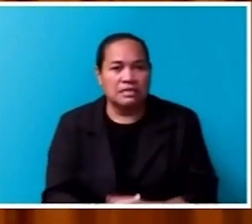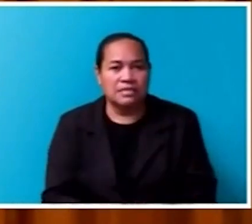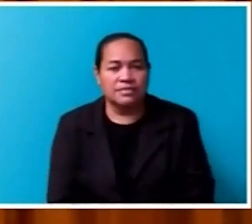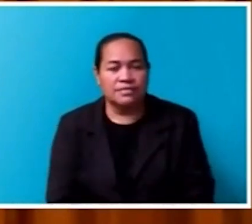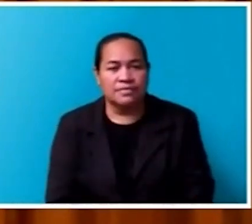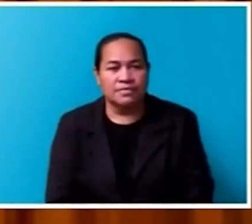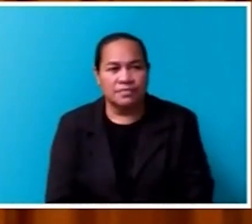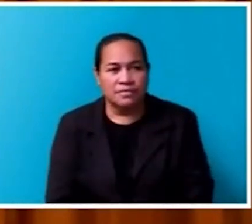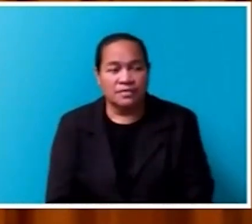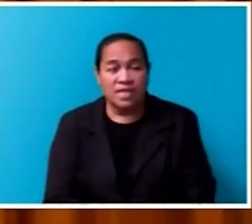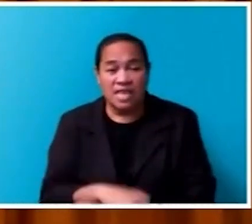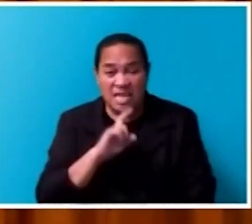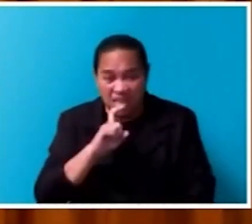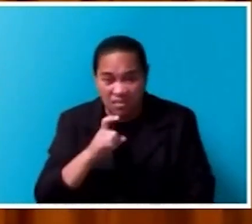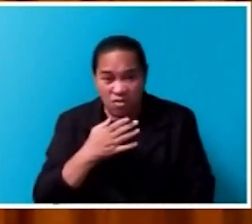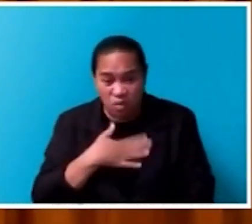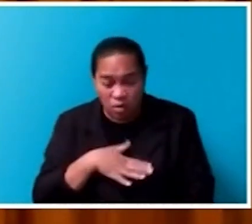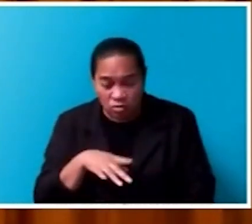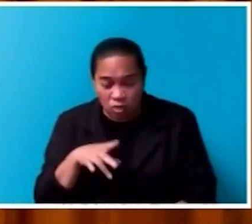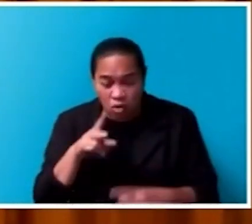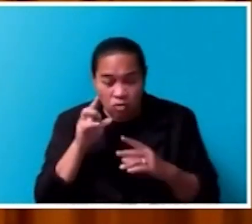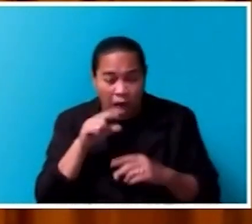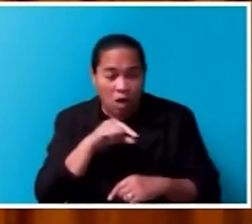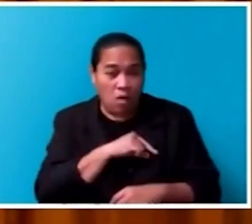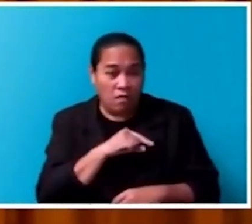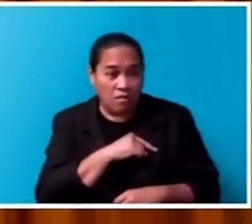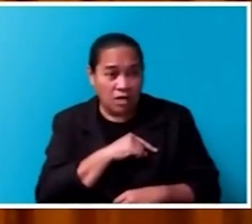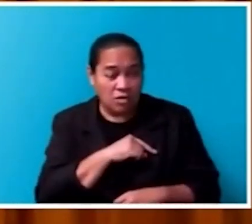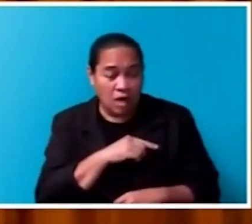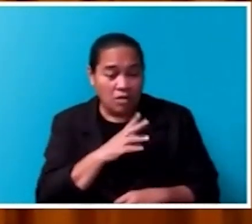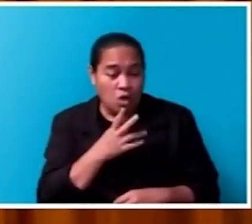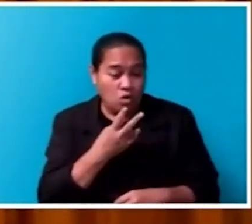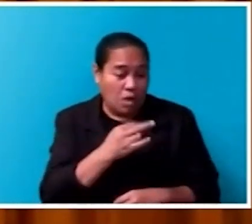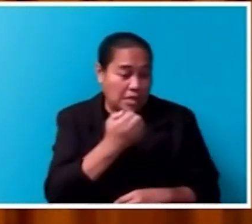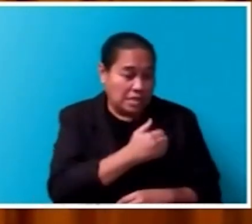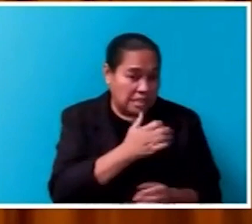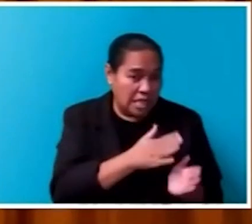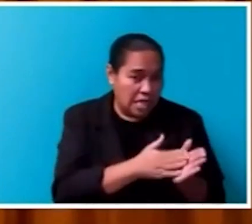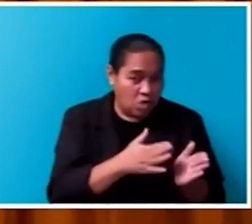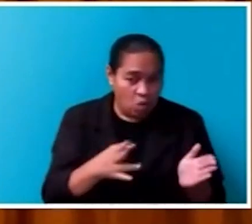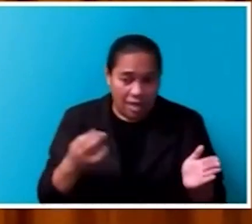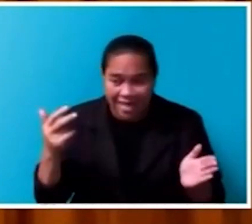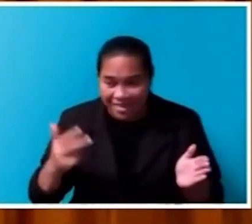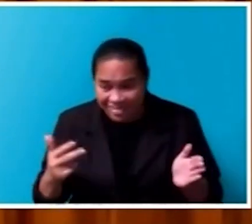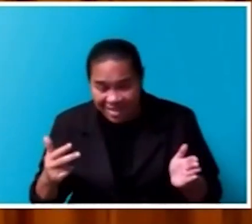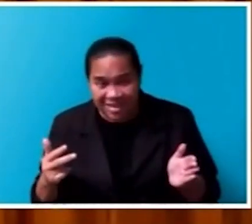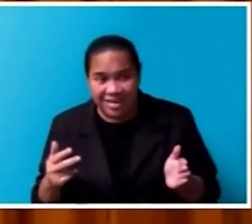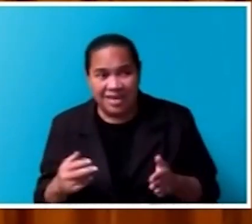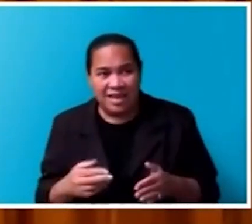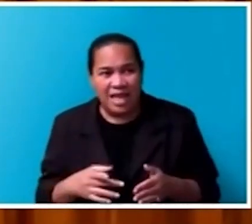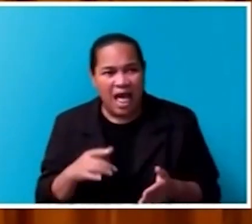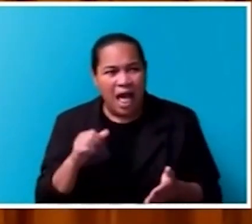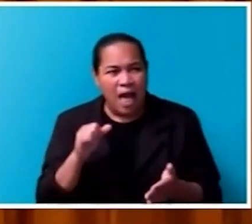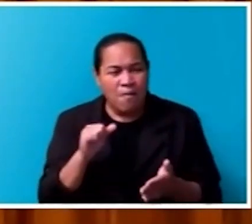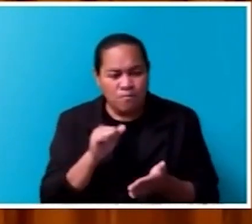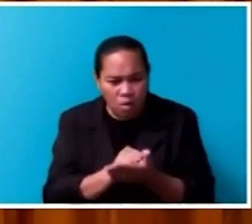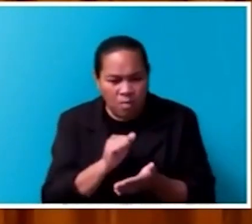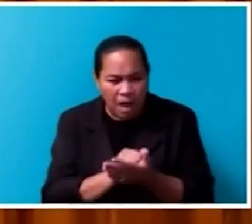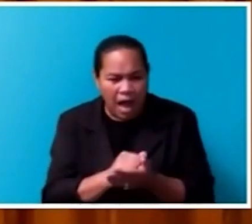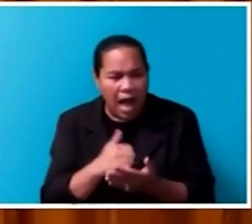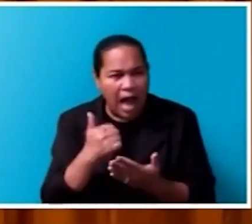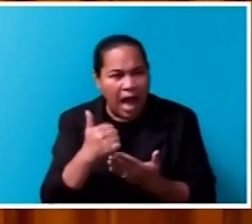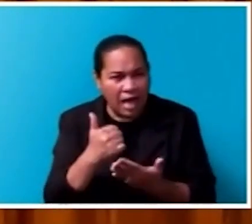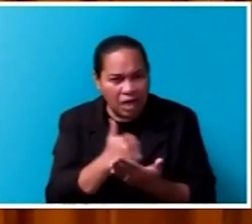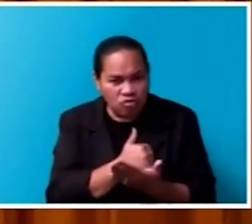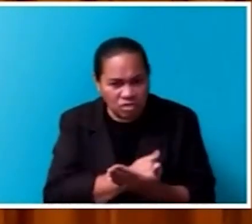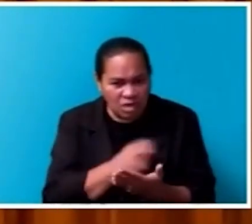And if one is to go through the qualifications, one can see from 2016, 2018, proper accounting records were not